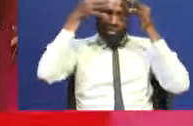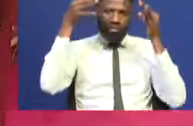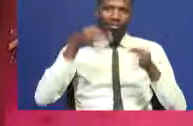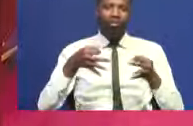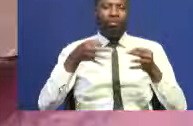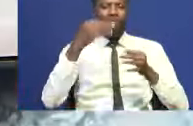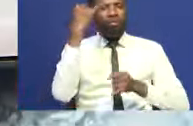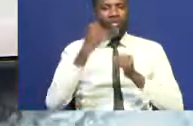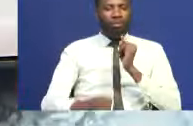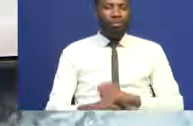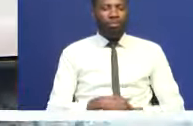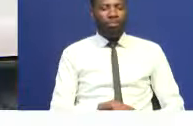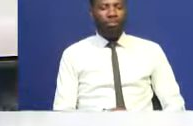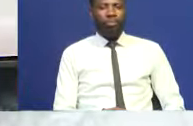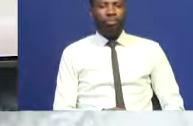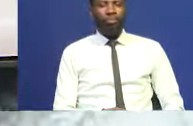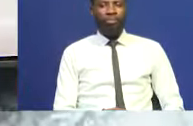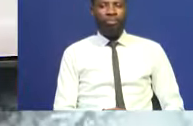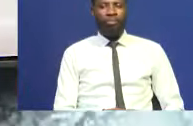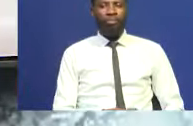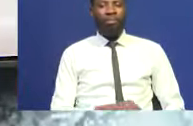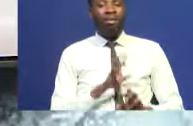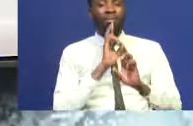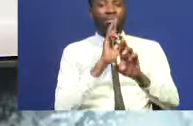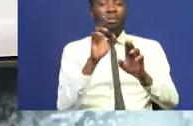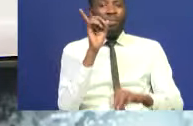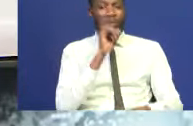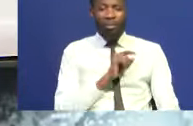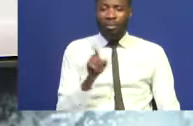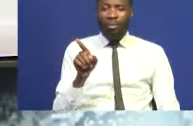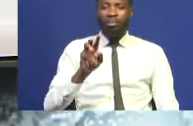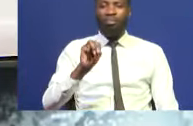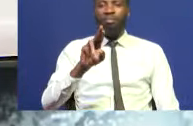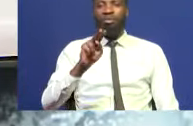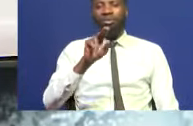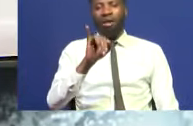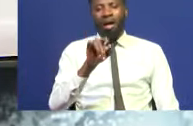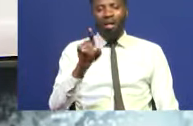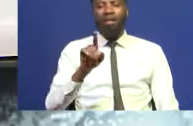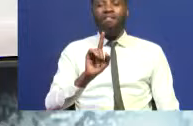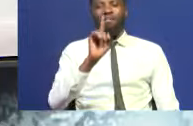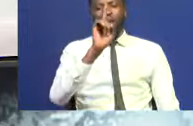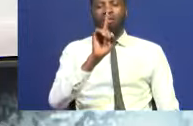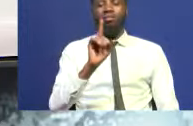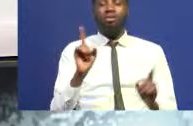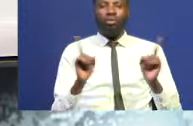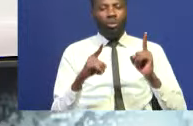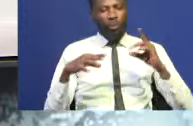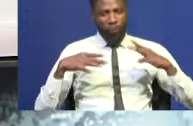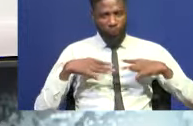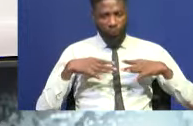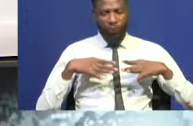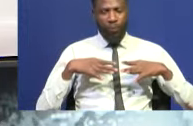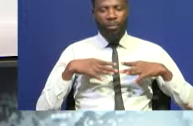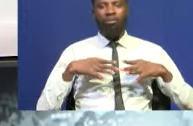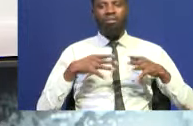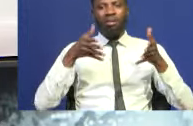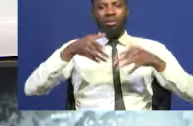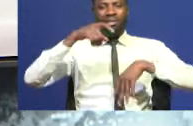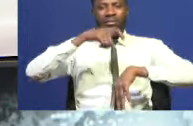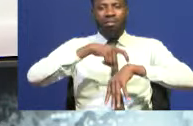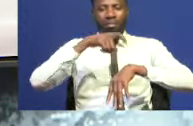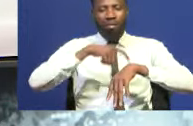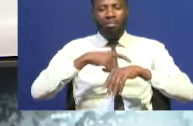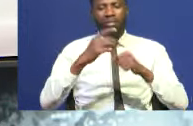Mungai. Well, that report by Gladys Mungai brings us to our first break here on Prime Edition at exactly